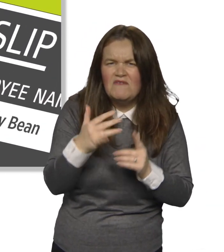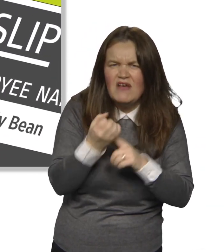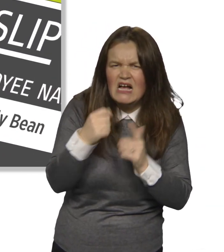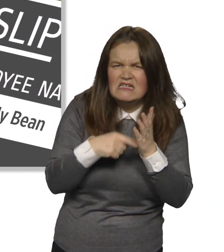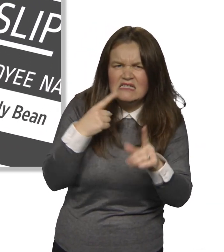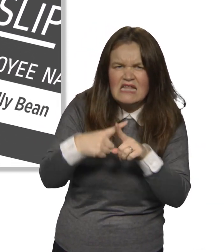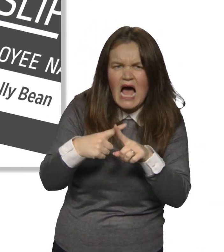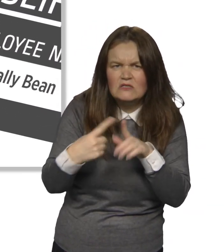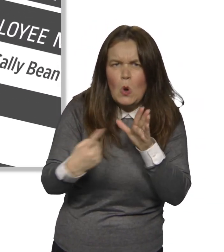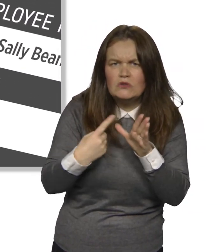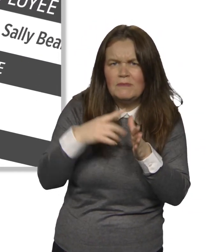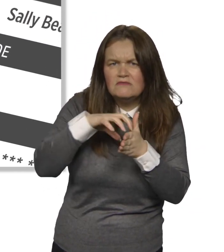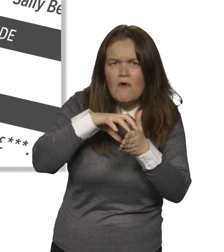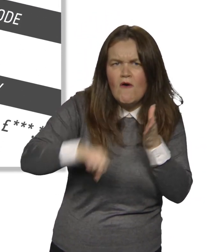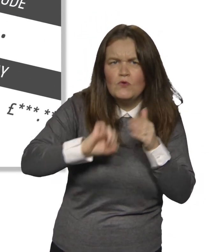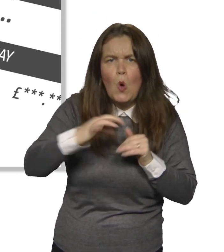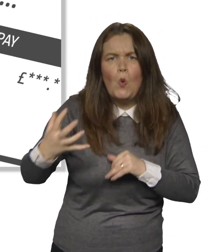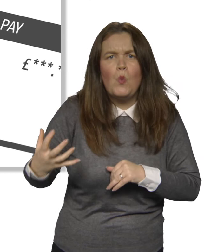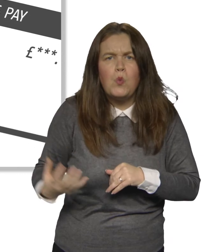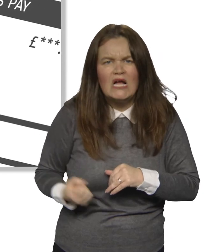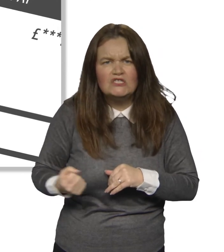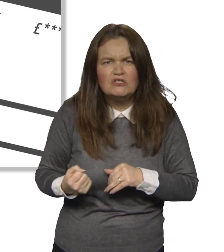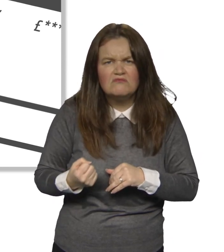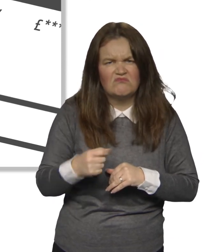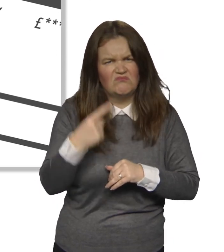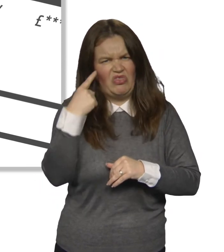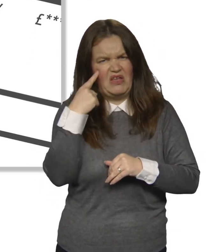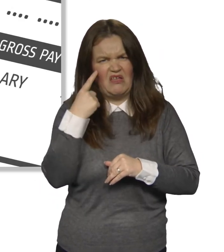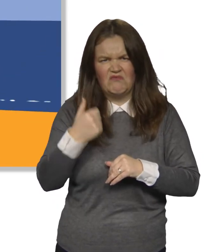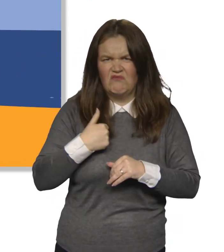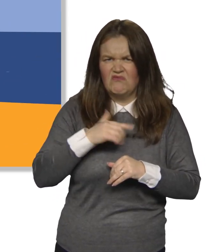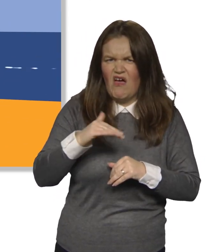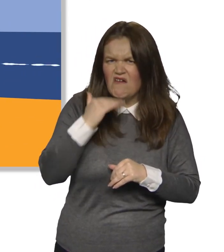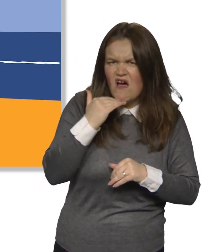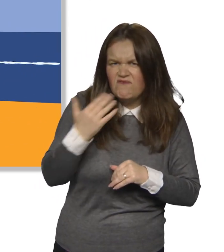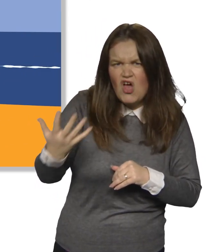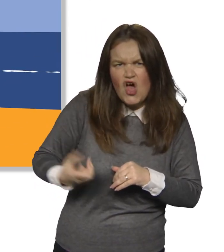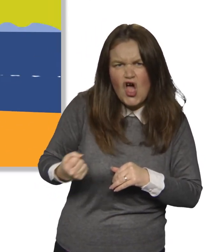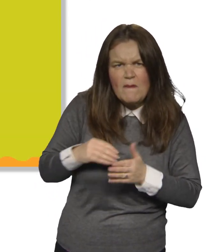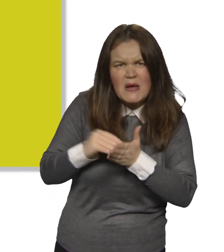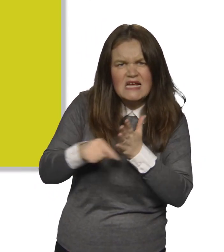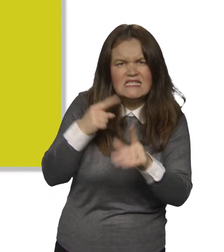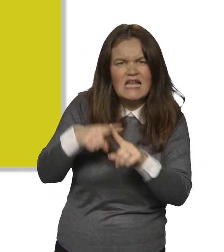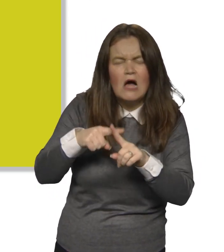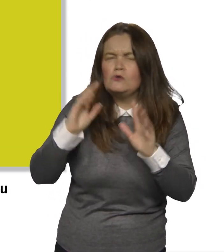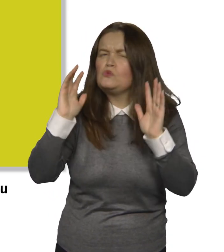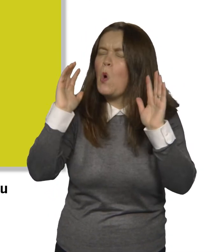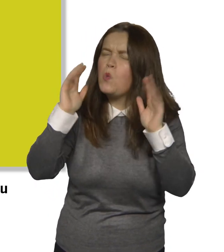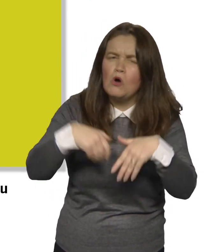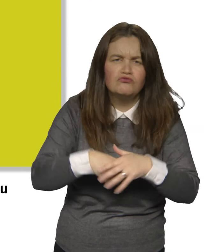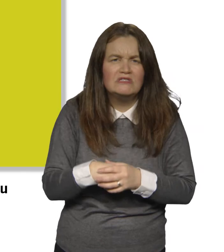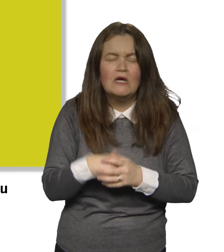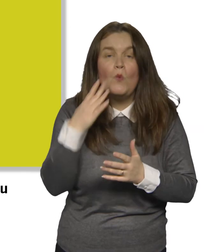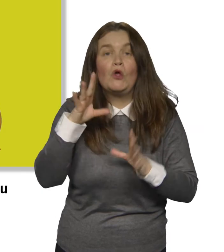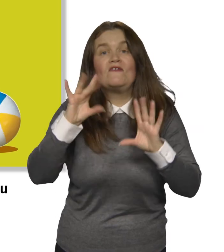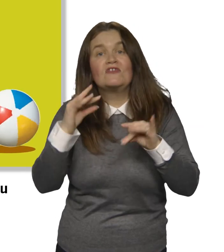being automatically deducted from your wages, even if you don't think you're earning enough to pay tax. Don't worry. When you